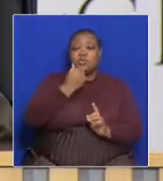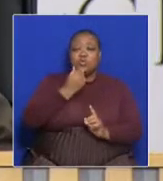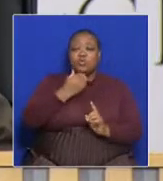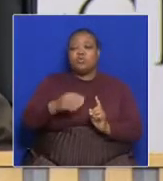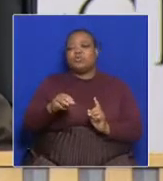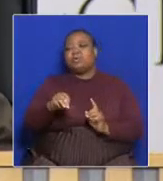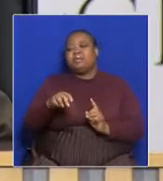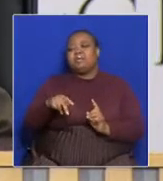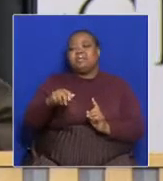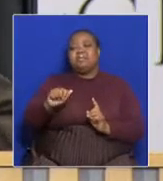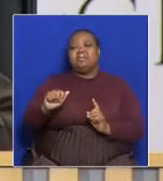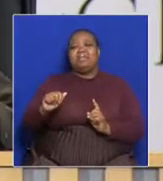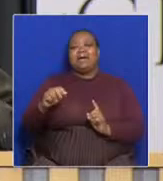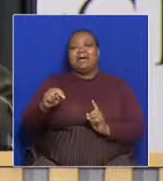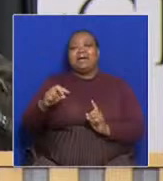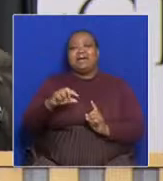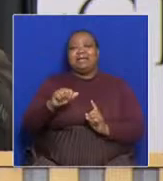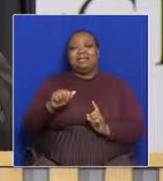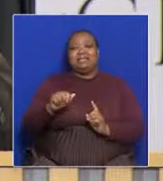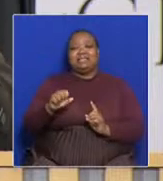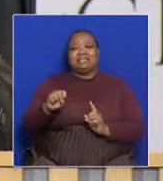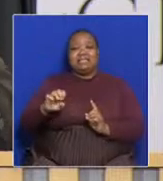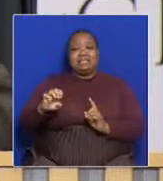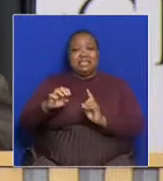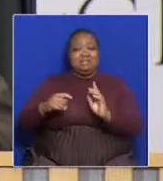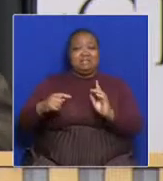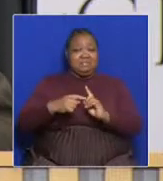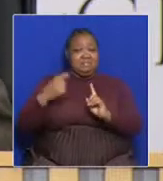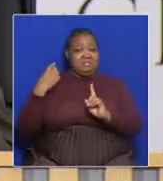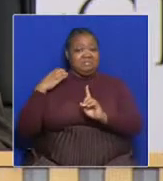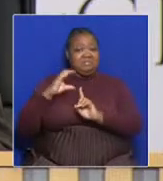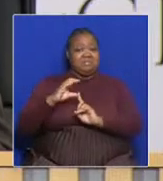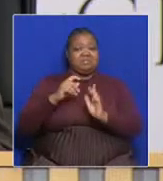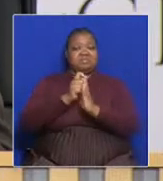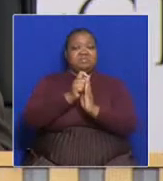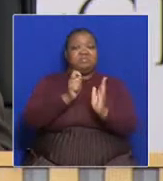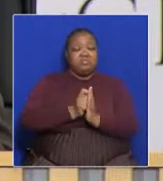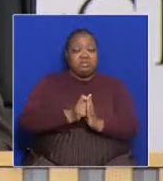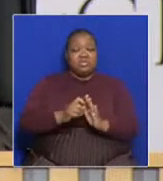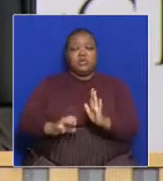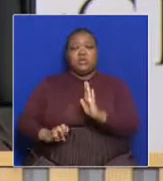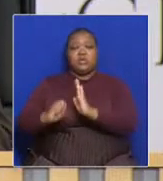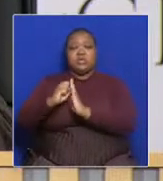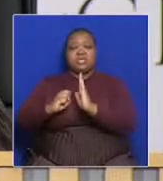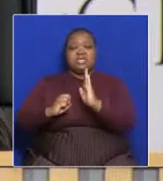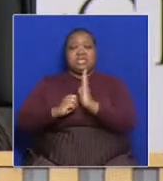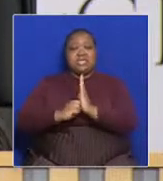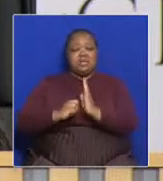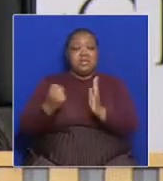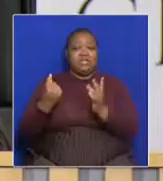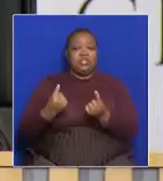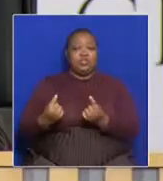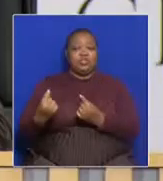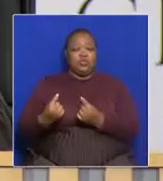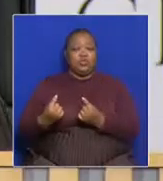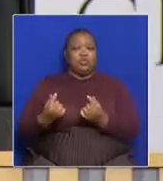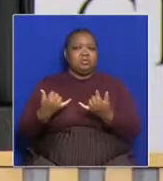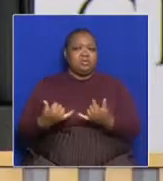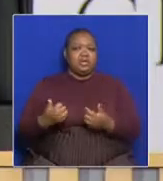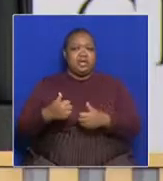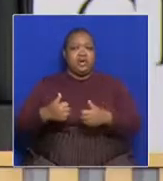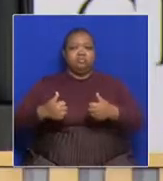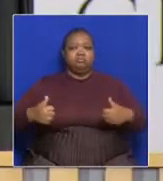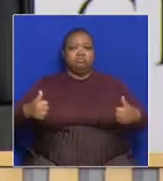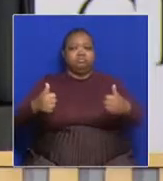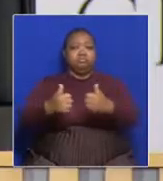happen is that when we are doing statements or now sitting down to discuss this matter, we would